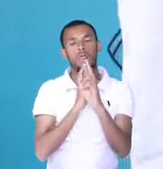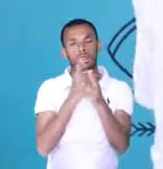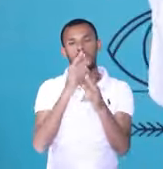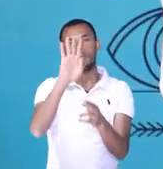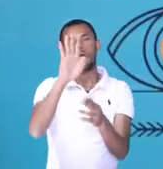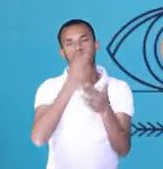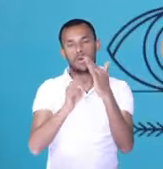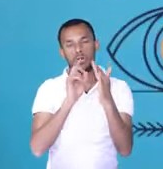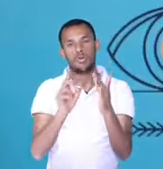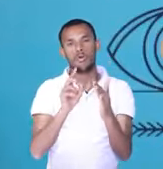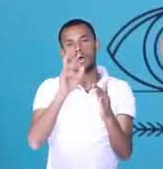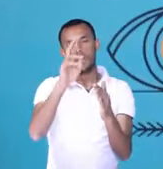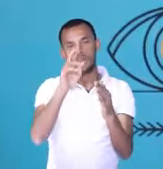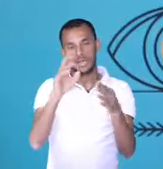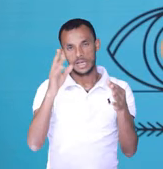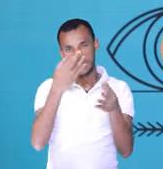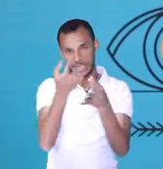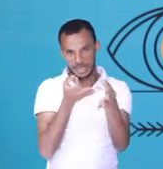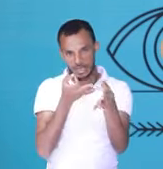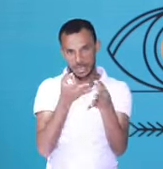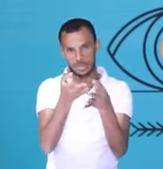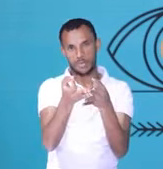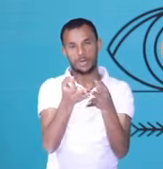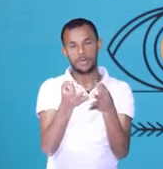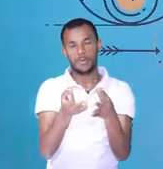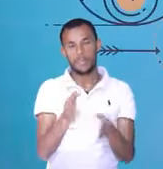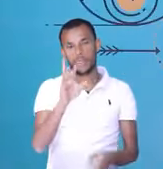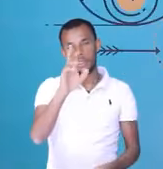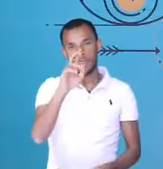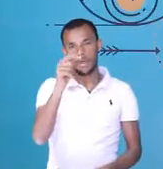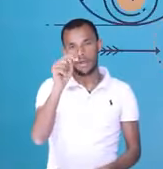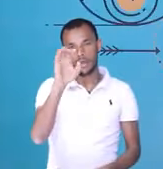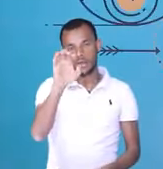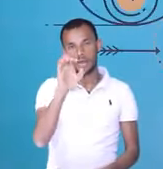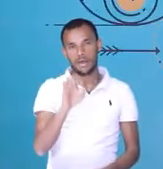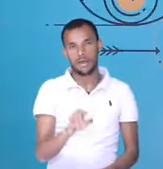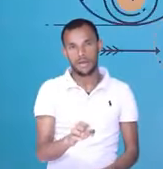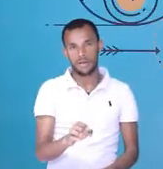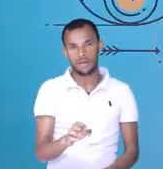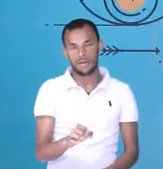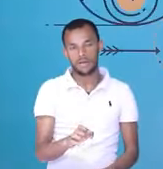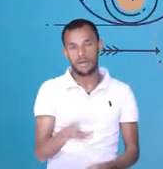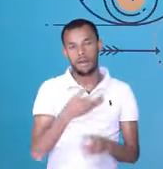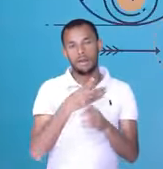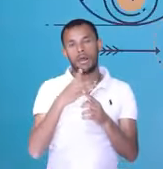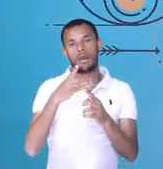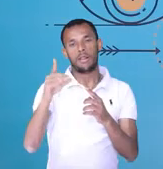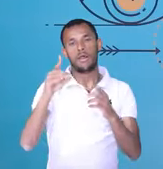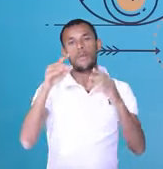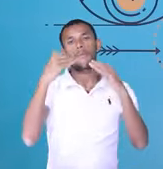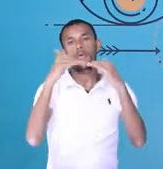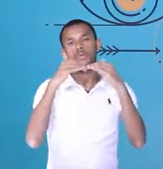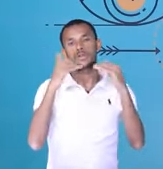product. Therefore, rate expression for this one is rate, first rate directly proportional to